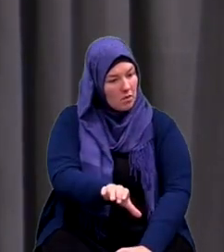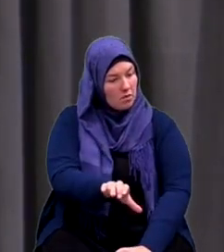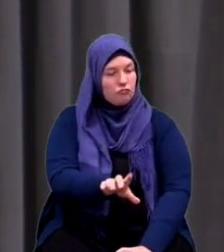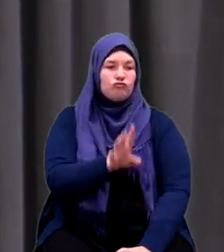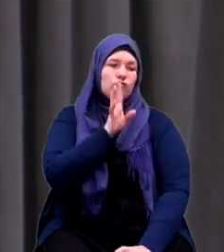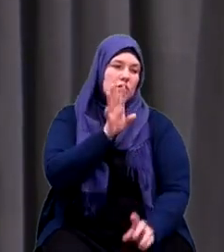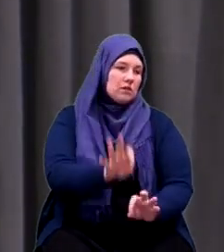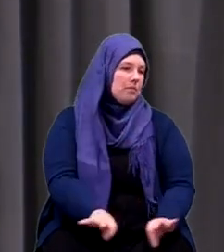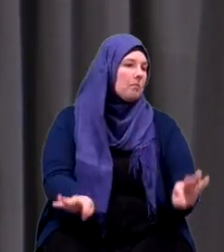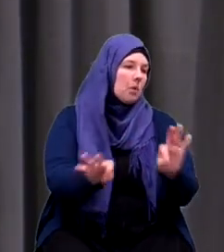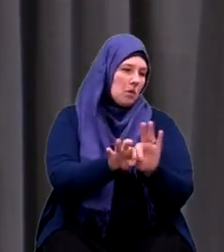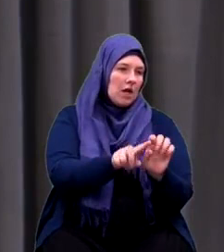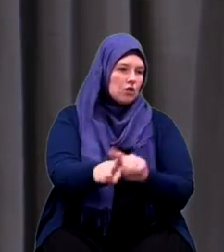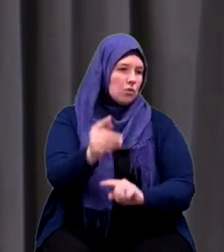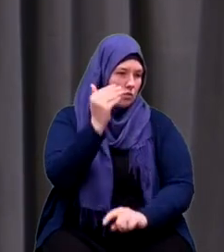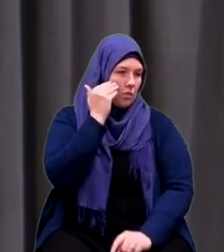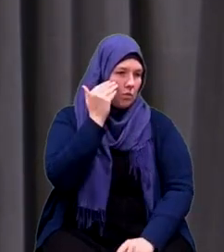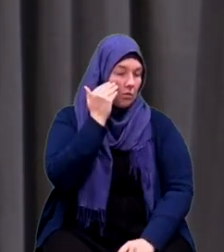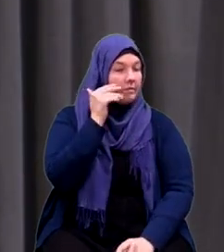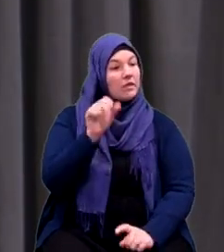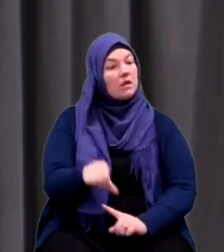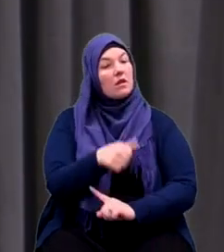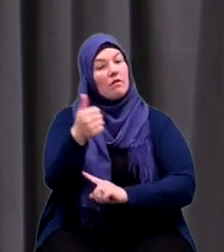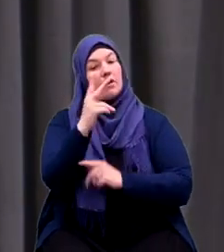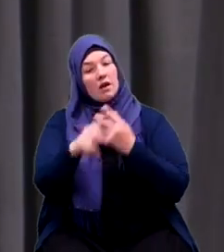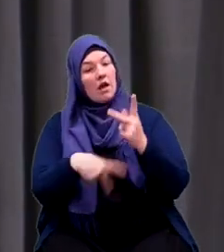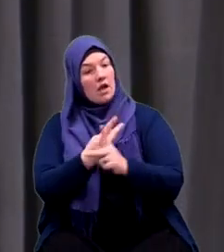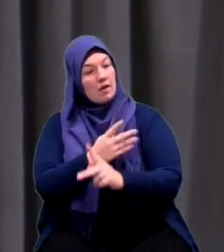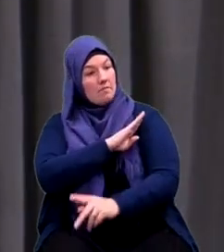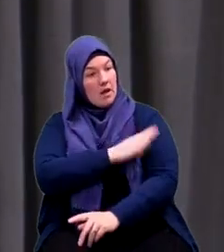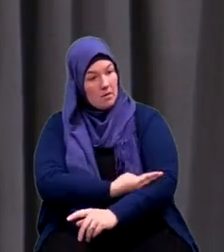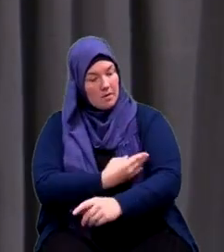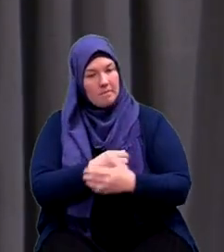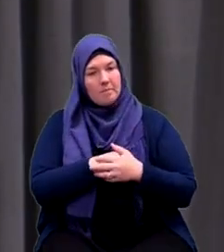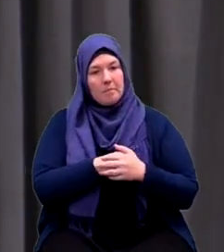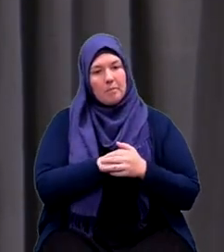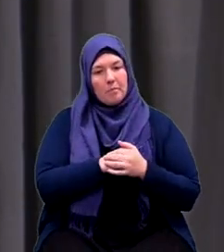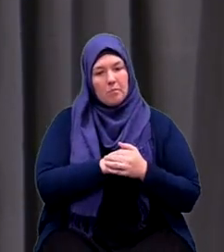so engaging, as you could see. The other source of power is